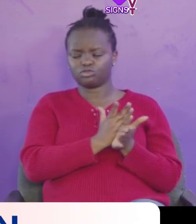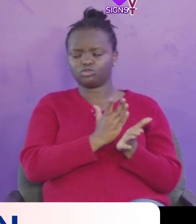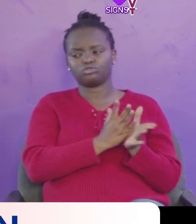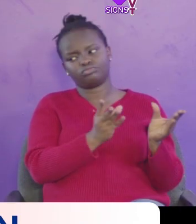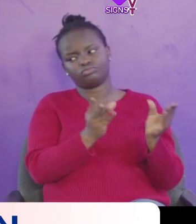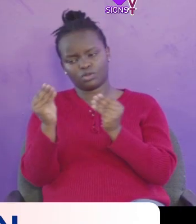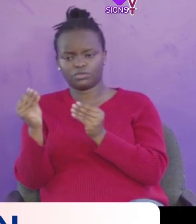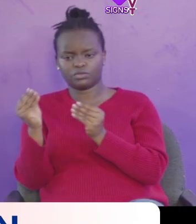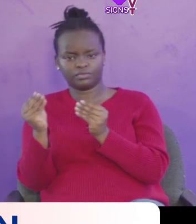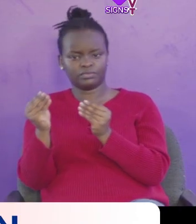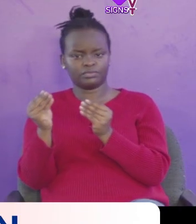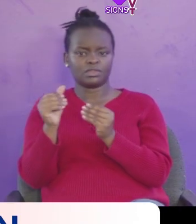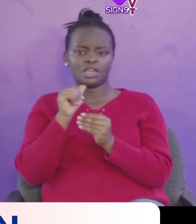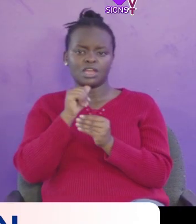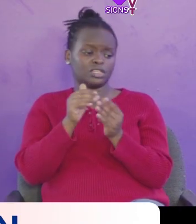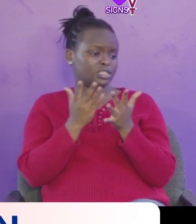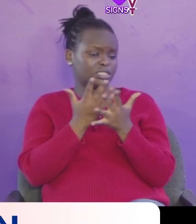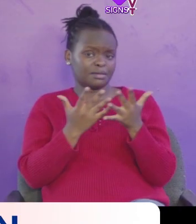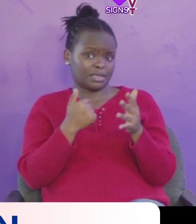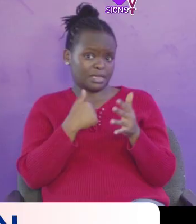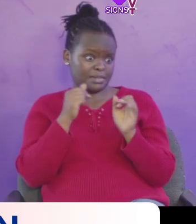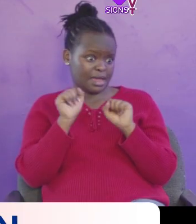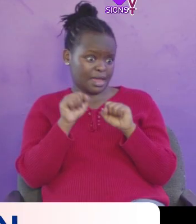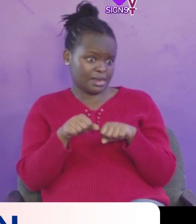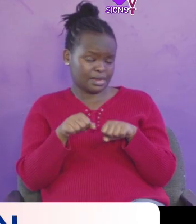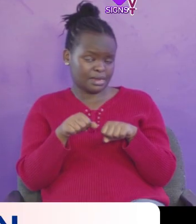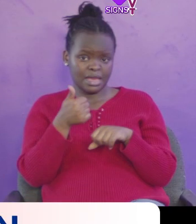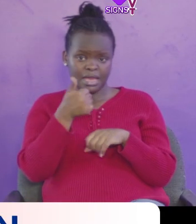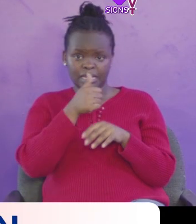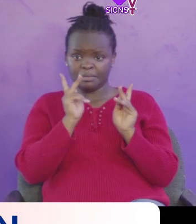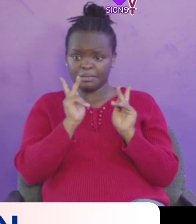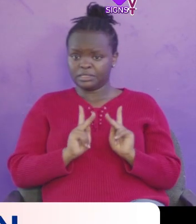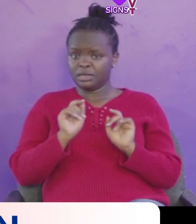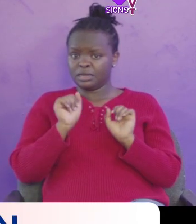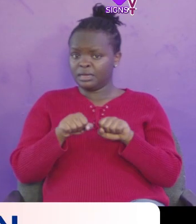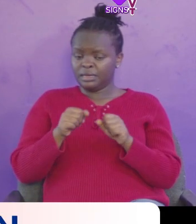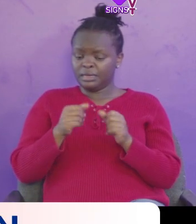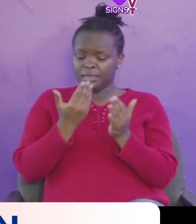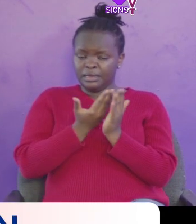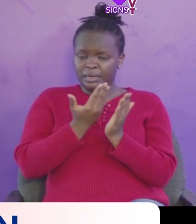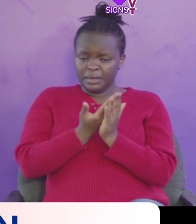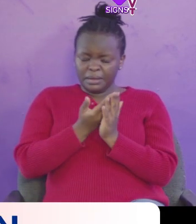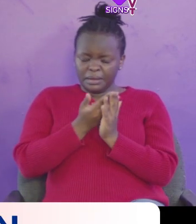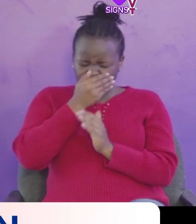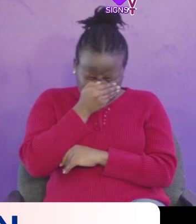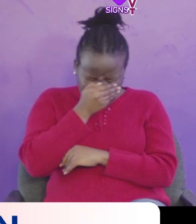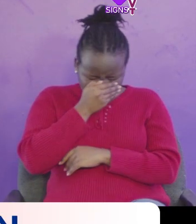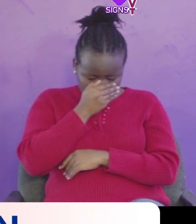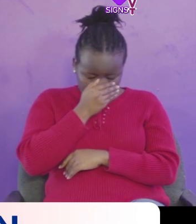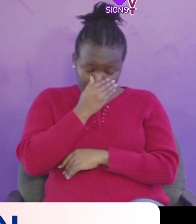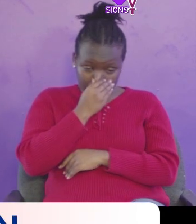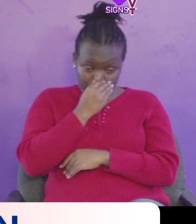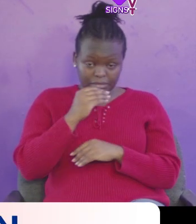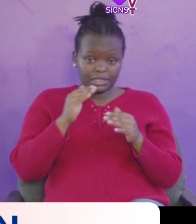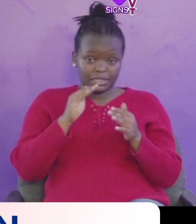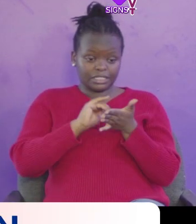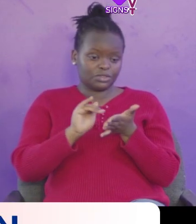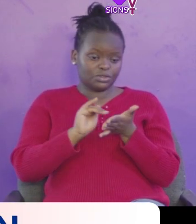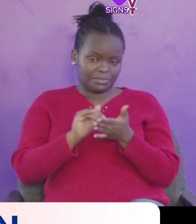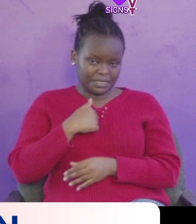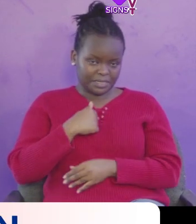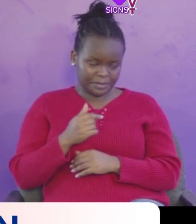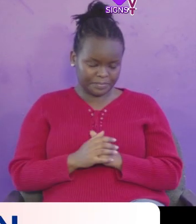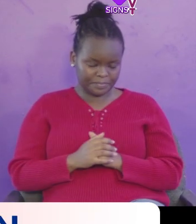affordable housing? Oh, it's not something that anyone can apply. Anyone. It's for everybody. Anyone can apply. And